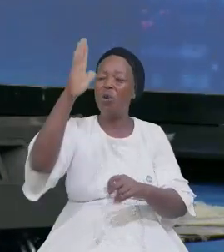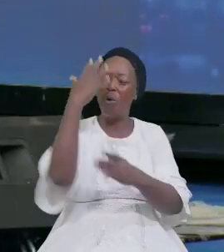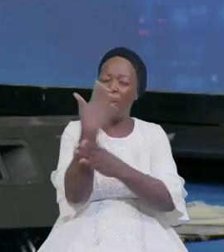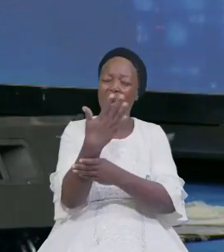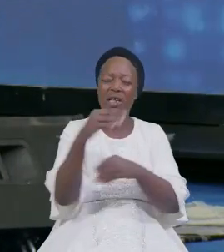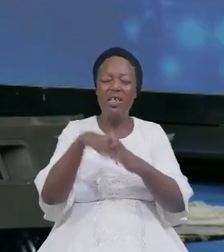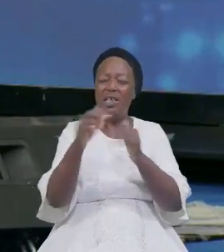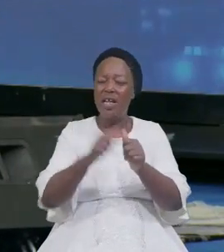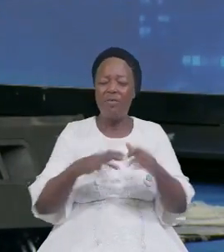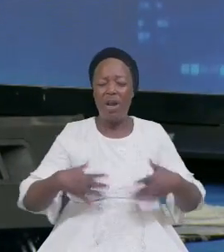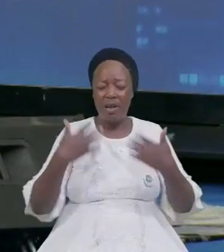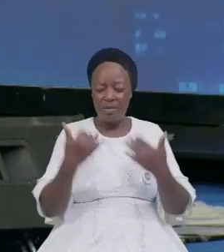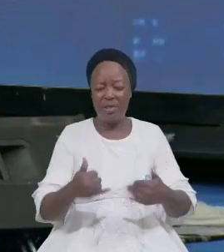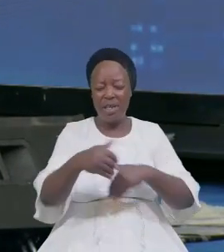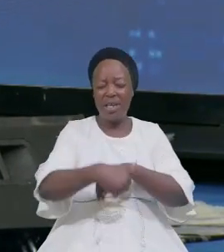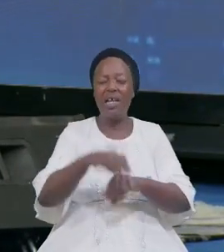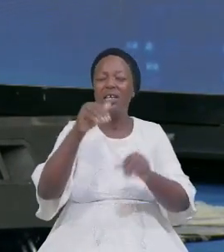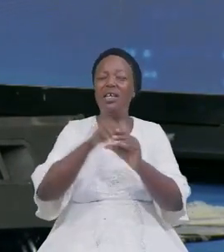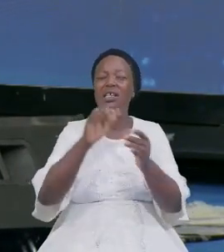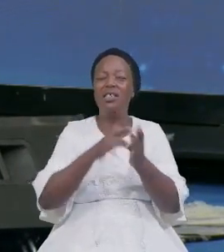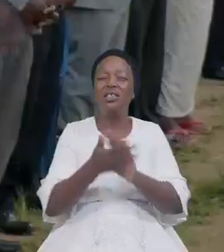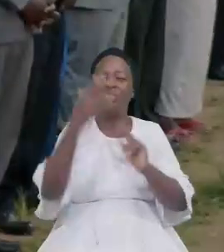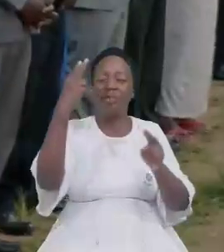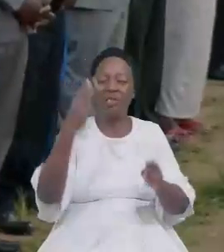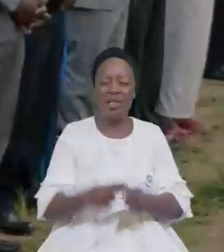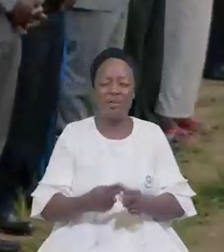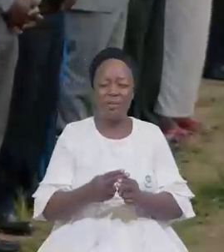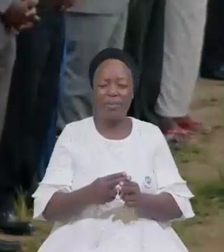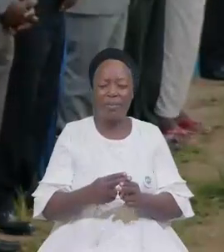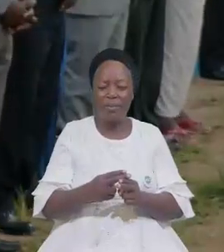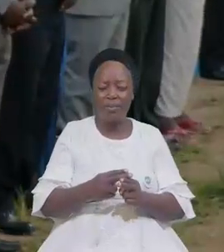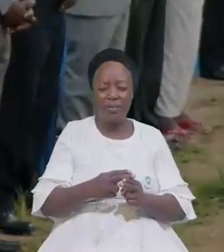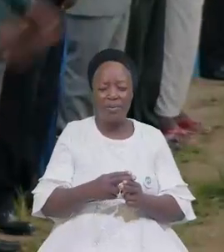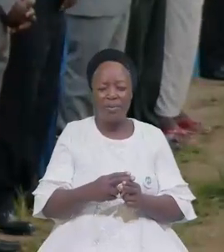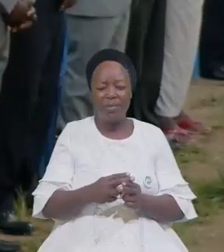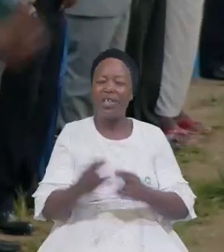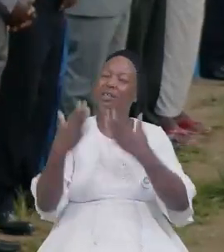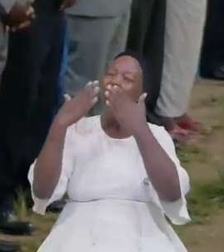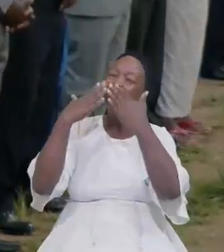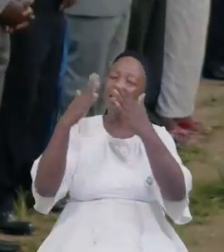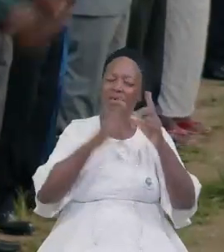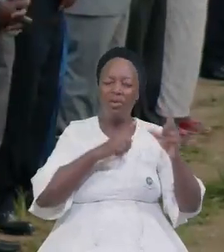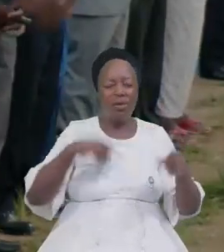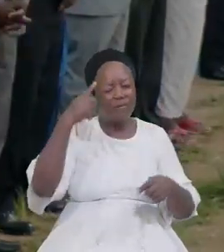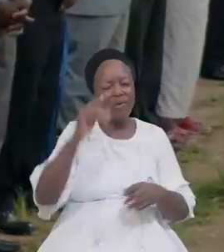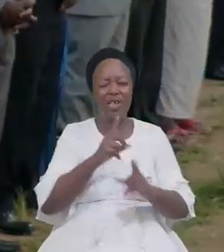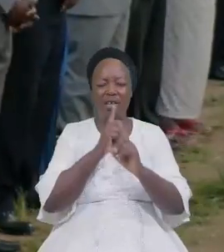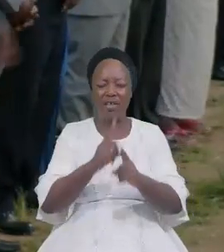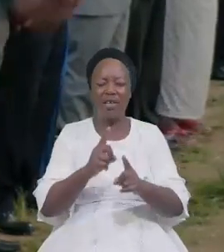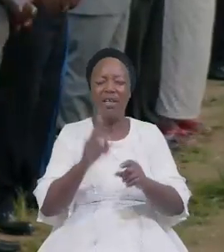every life tonight in Jesus' name. Thank you, Lord, for the answer.